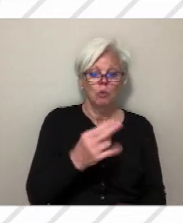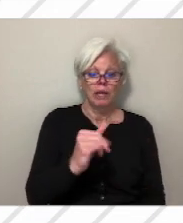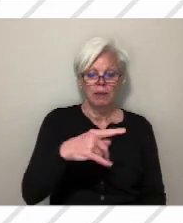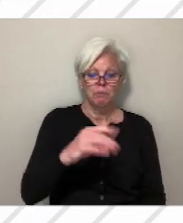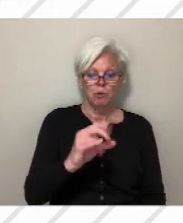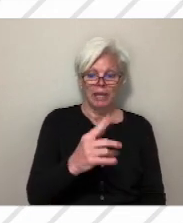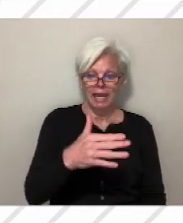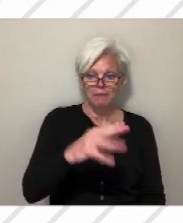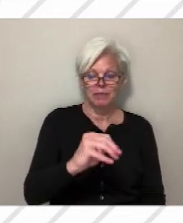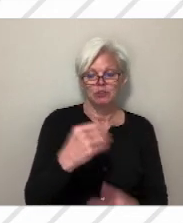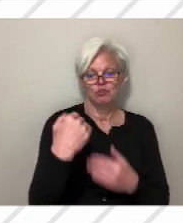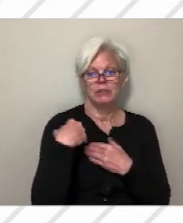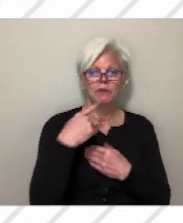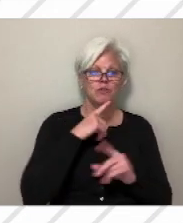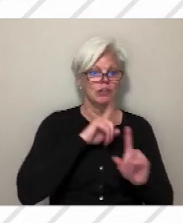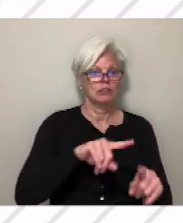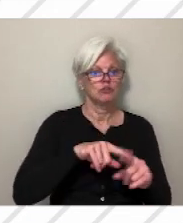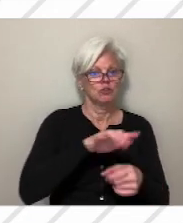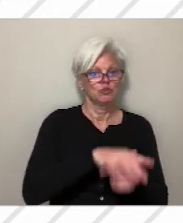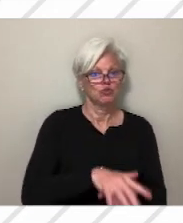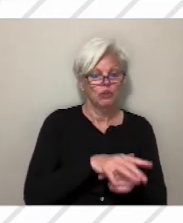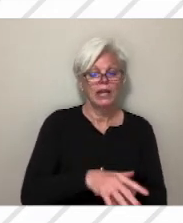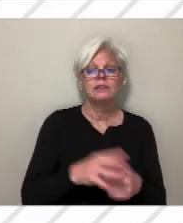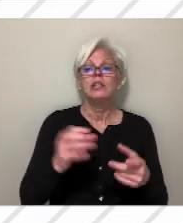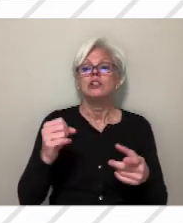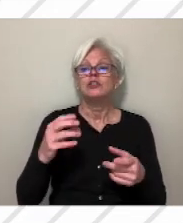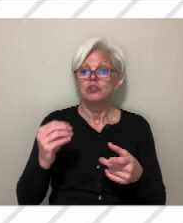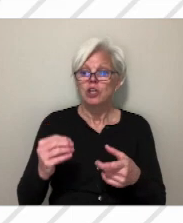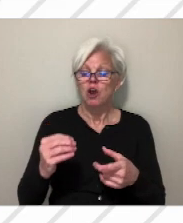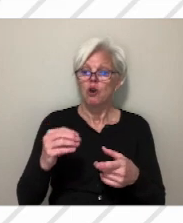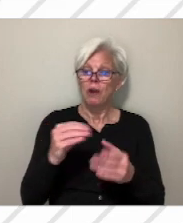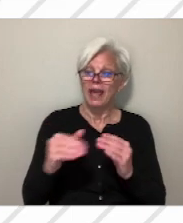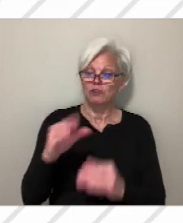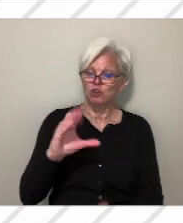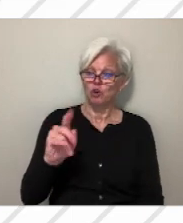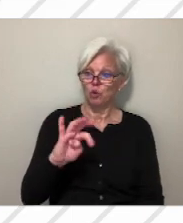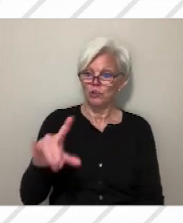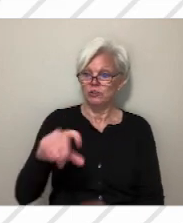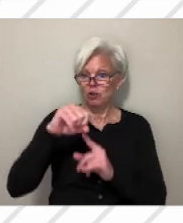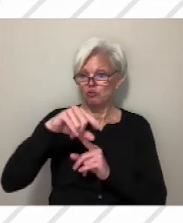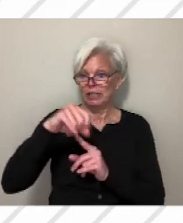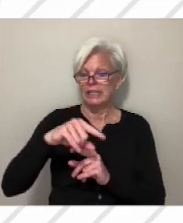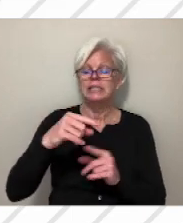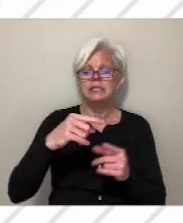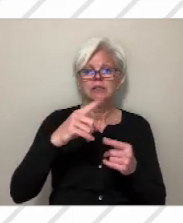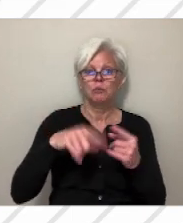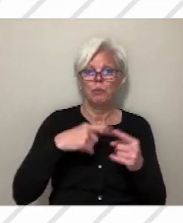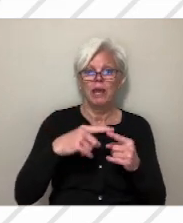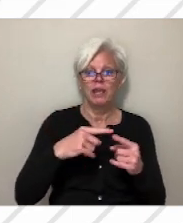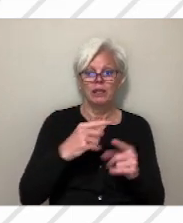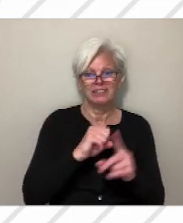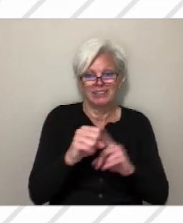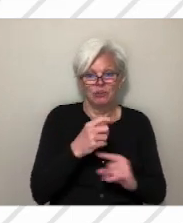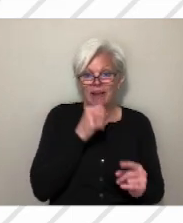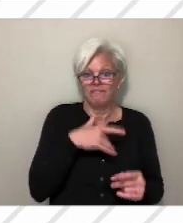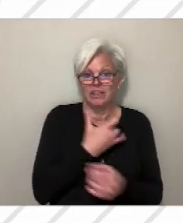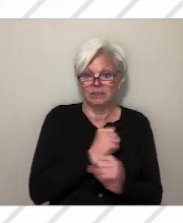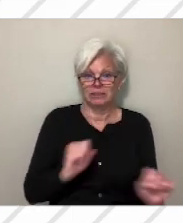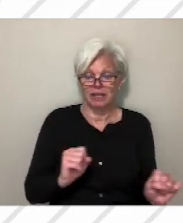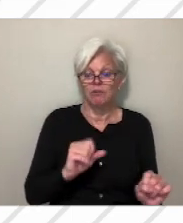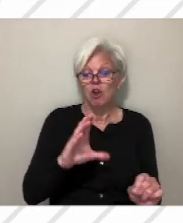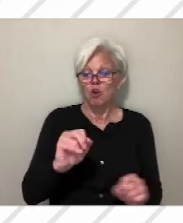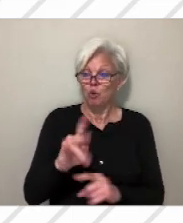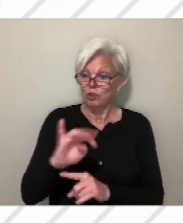It releases extra cortisol when we are in contexts in which we don't feel completely safe. And cortisol can be helpful in some